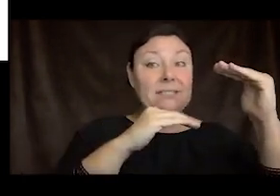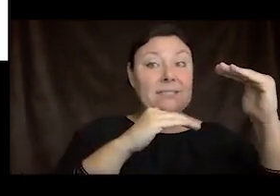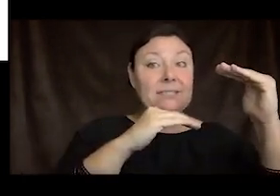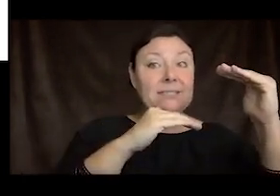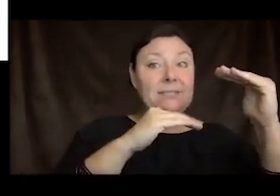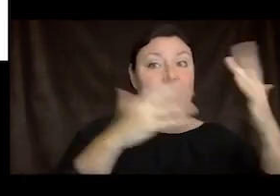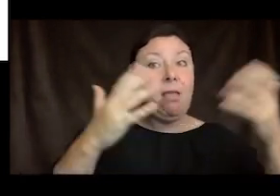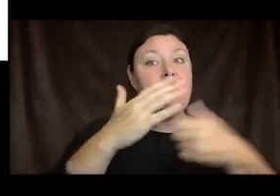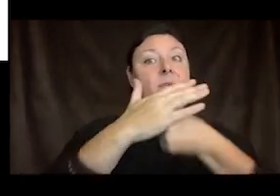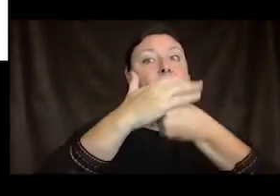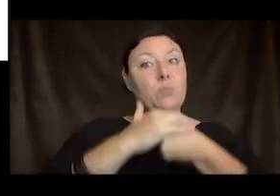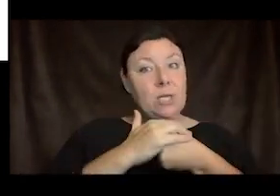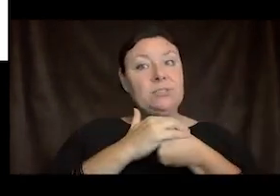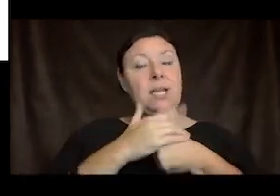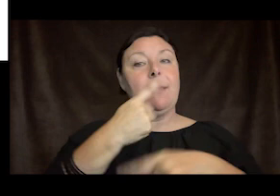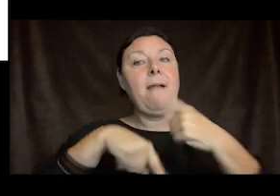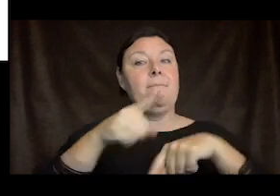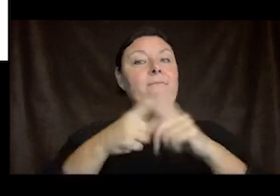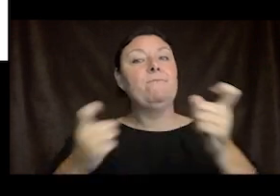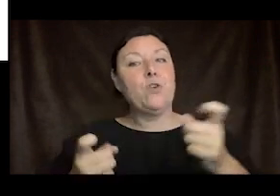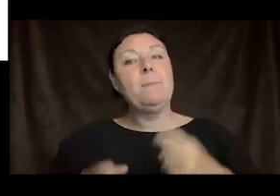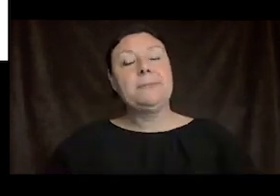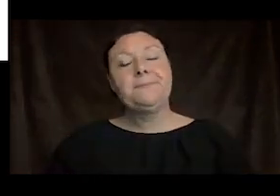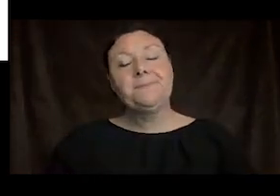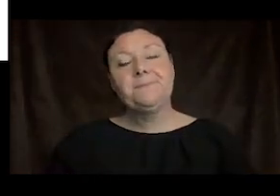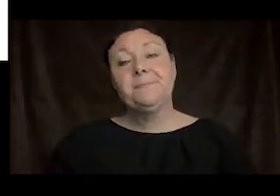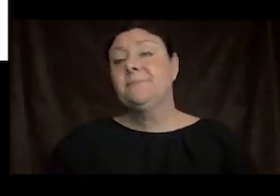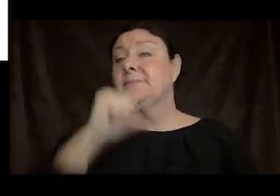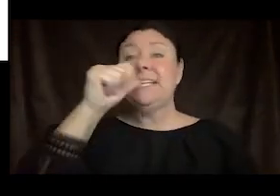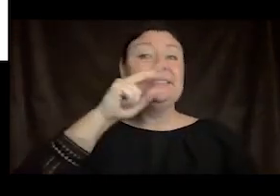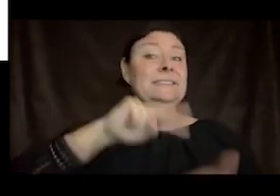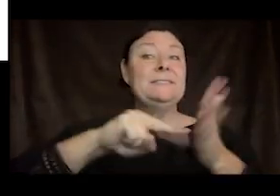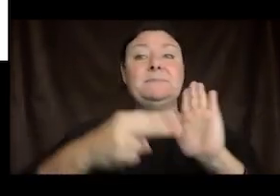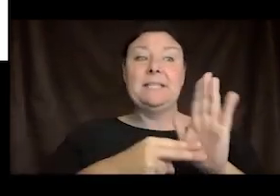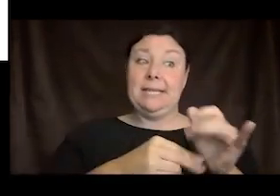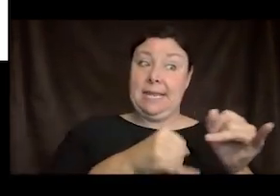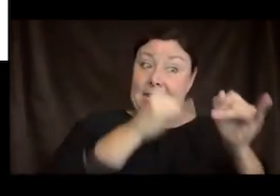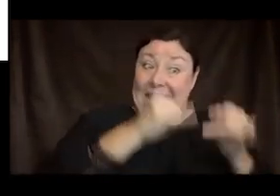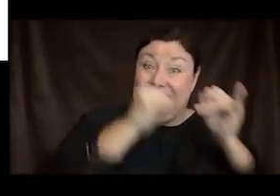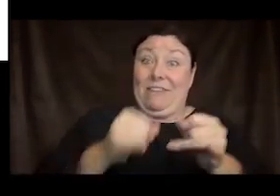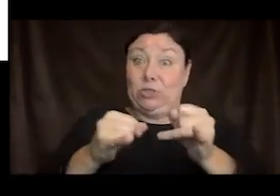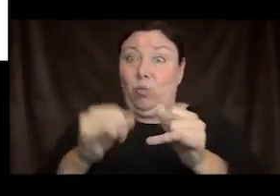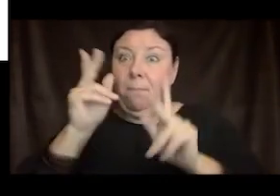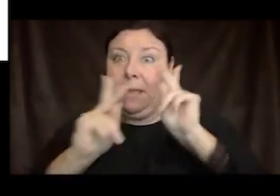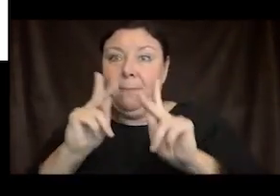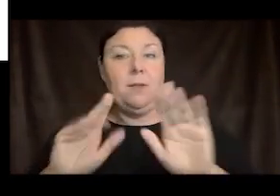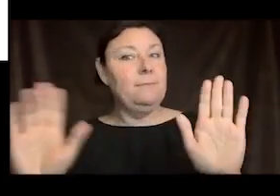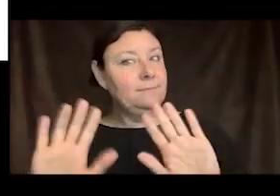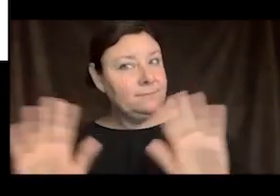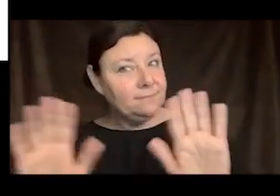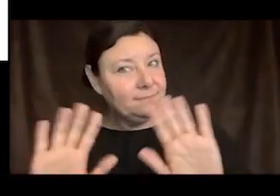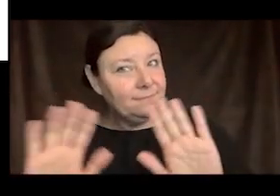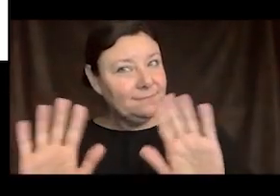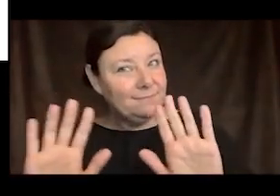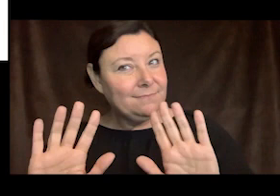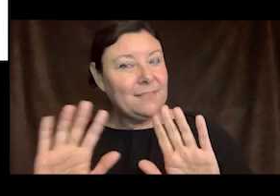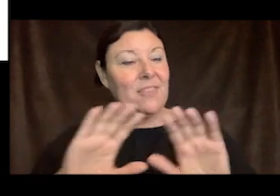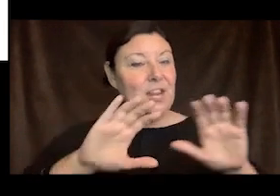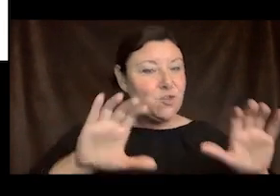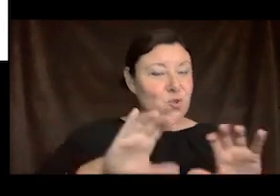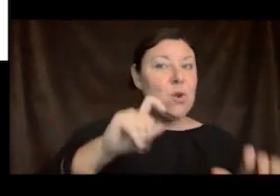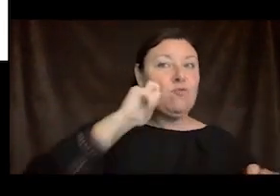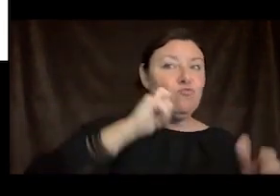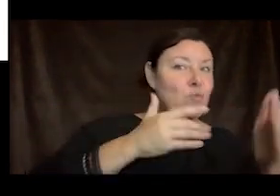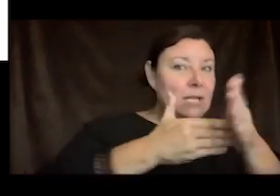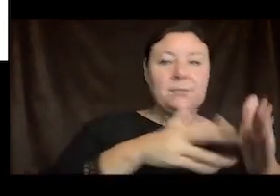of the oppression and the racism comes from. That doesn't mean that these are individuals, hear me now, that are doing